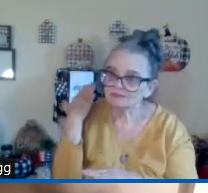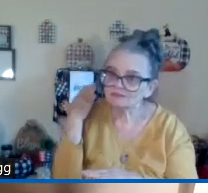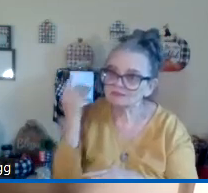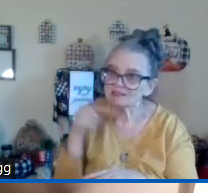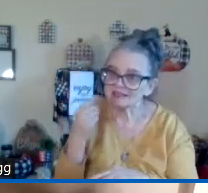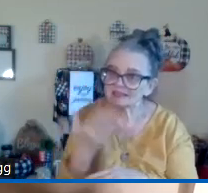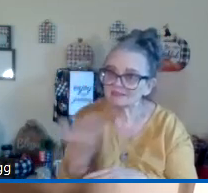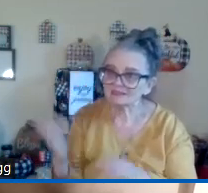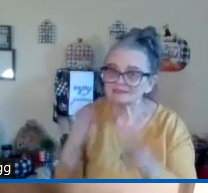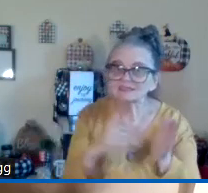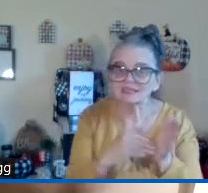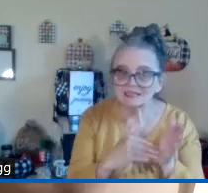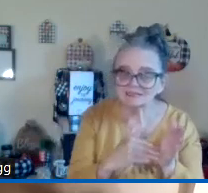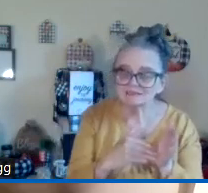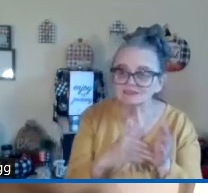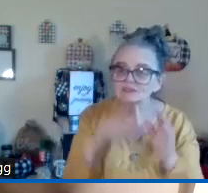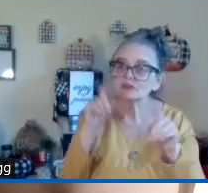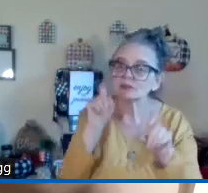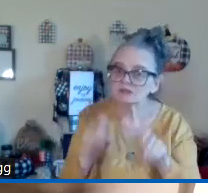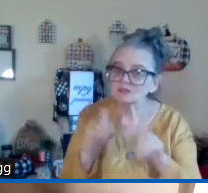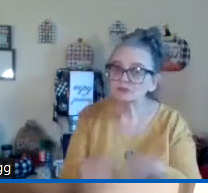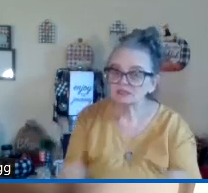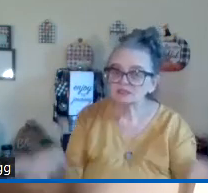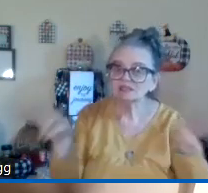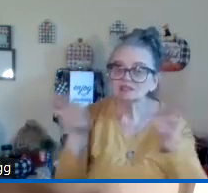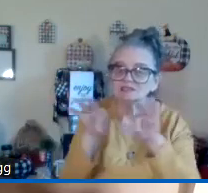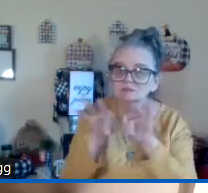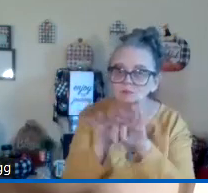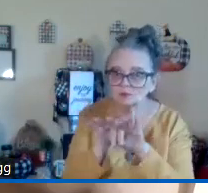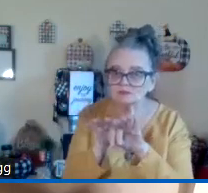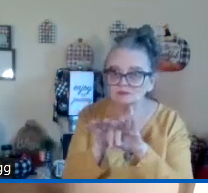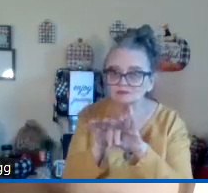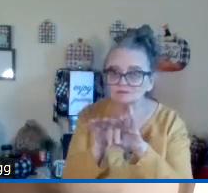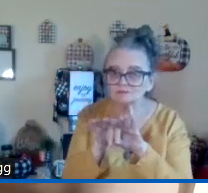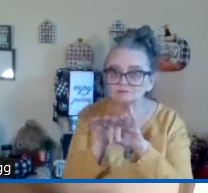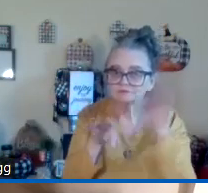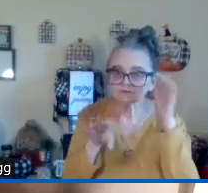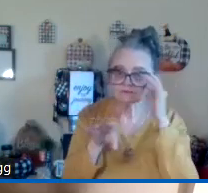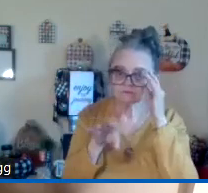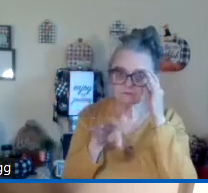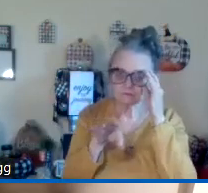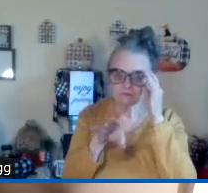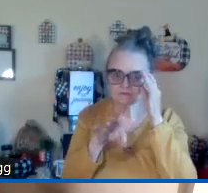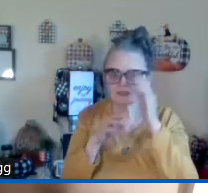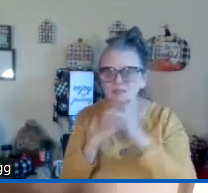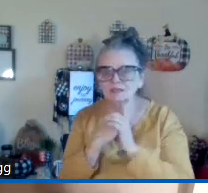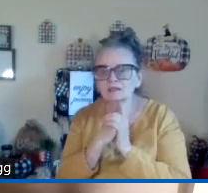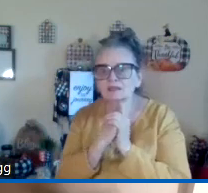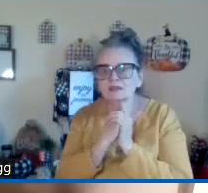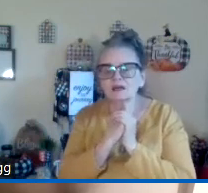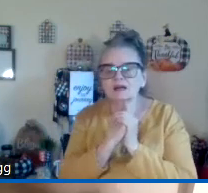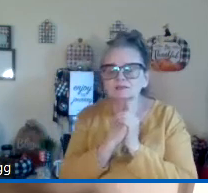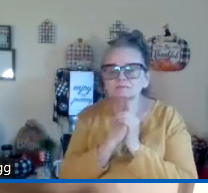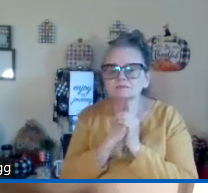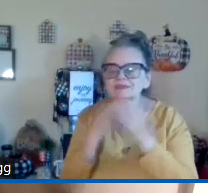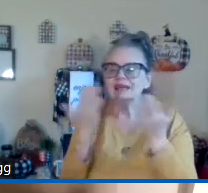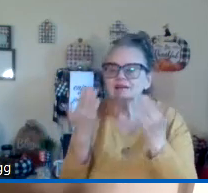They will steal things, sell the TV to get money for drugs,